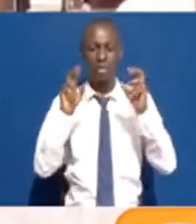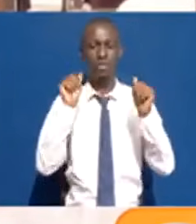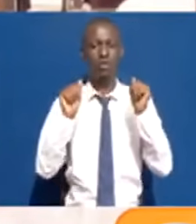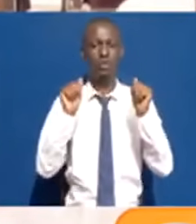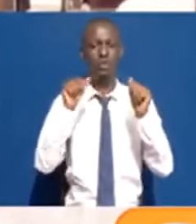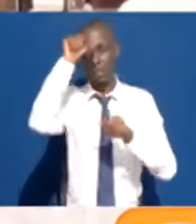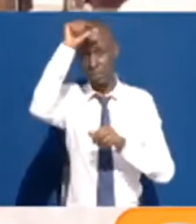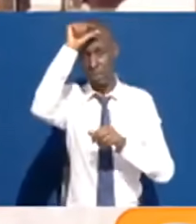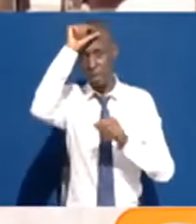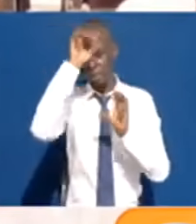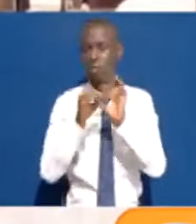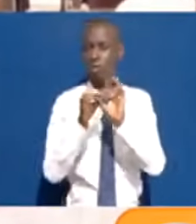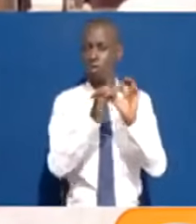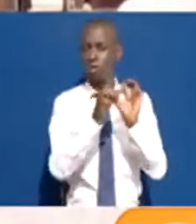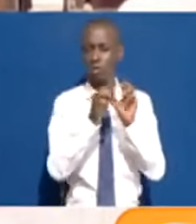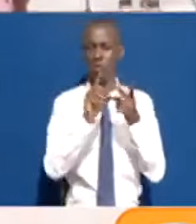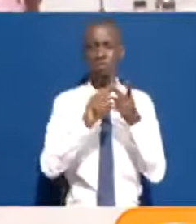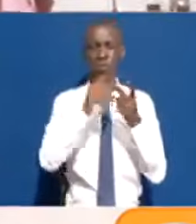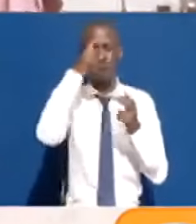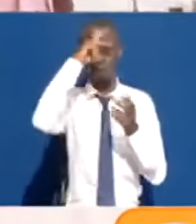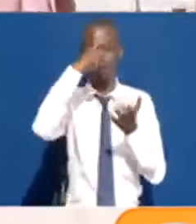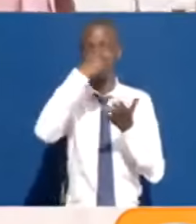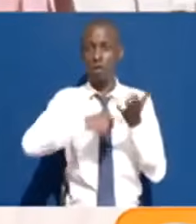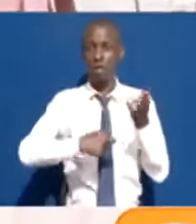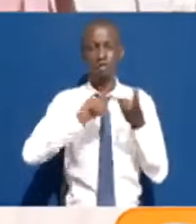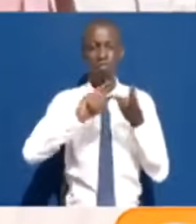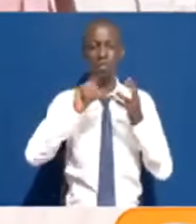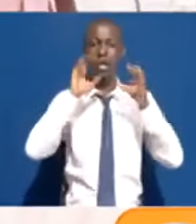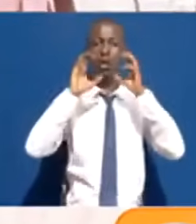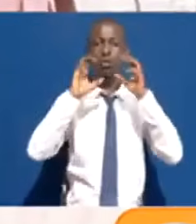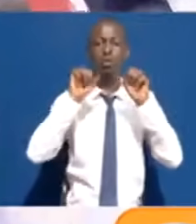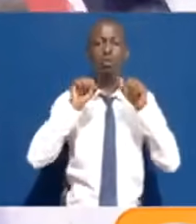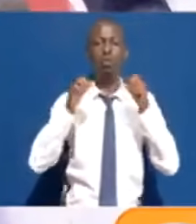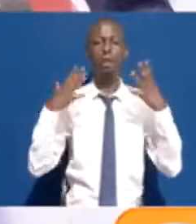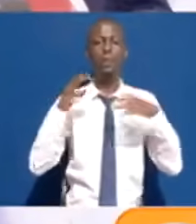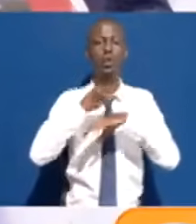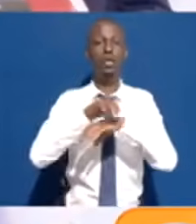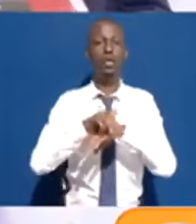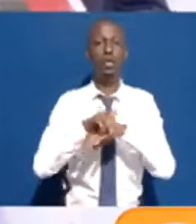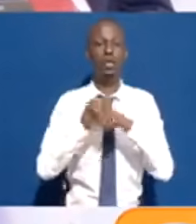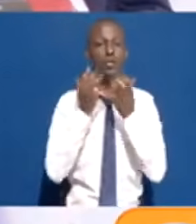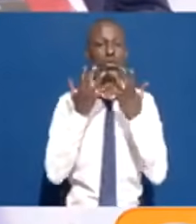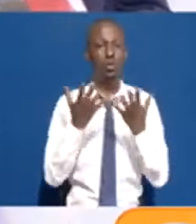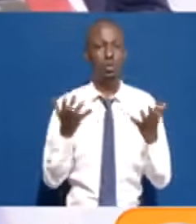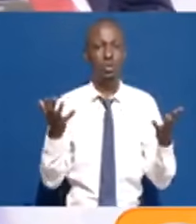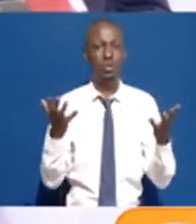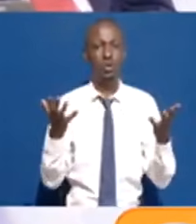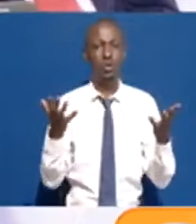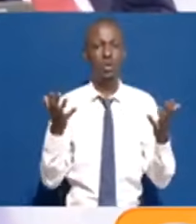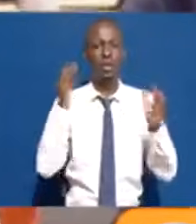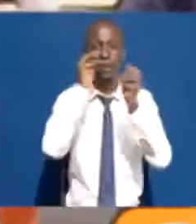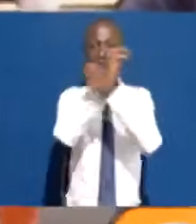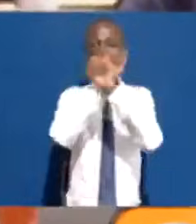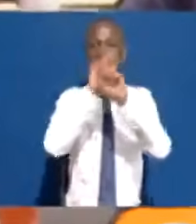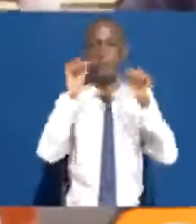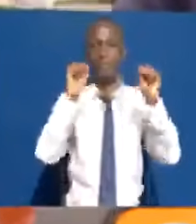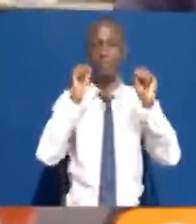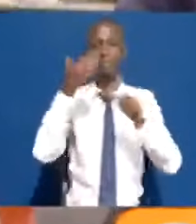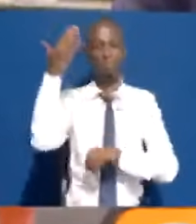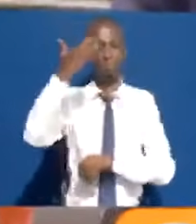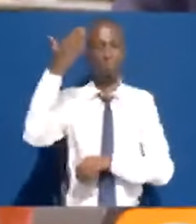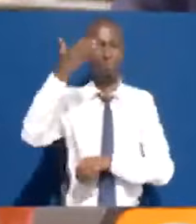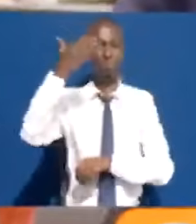government, taxation policies and communication to convey information to the public. The head of state, who addressed the